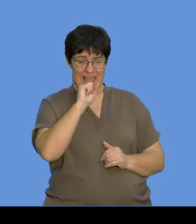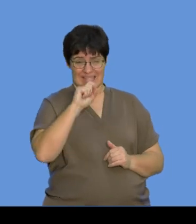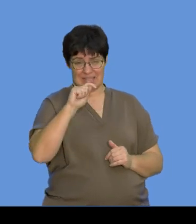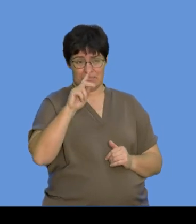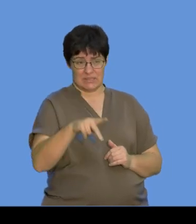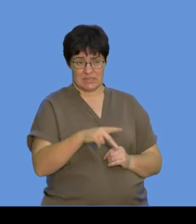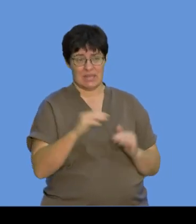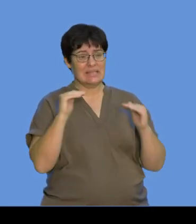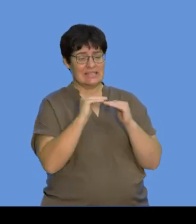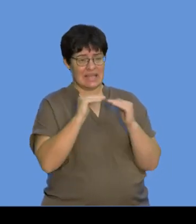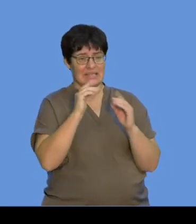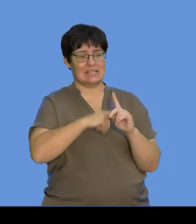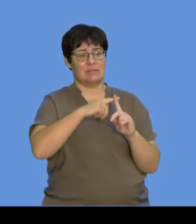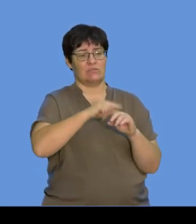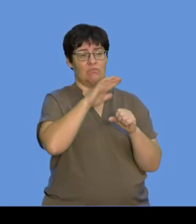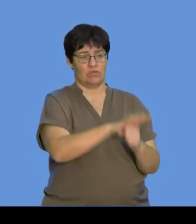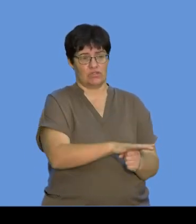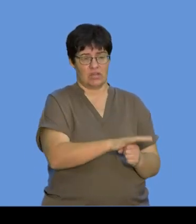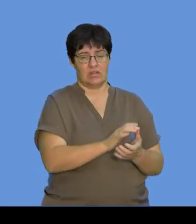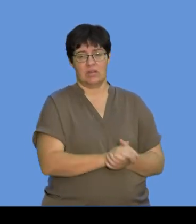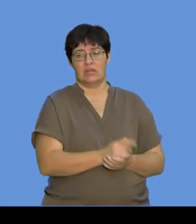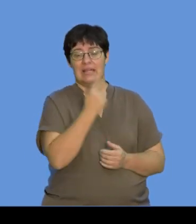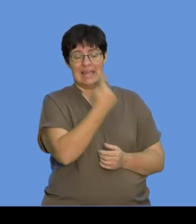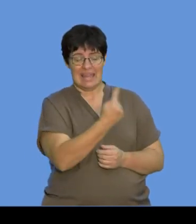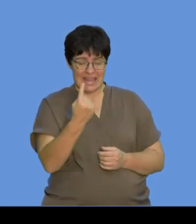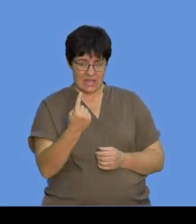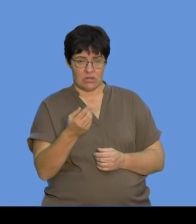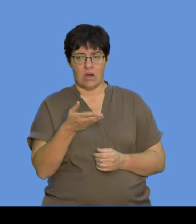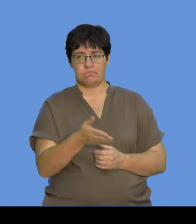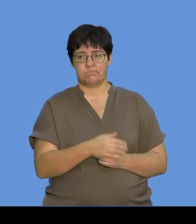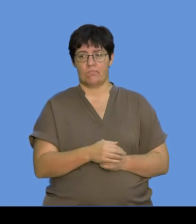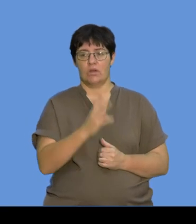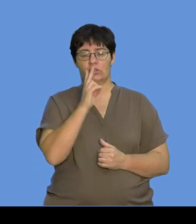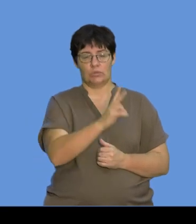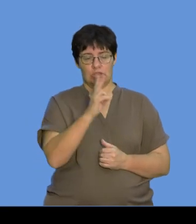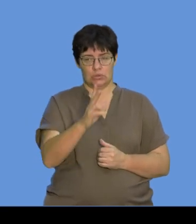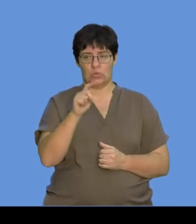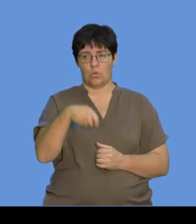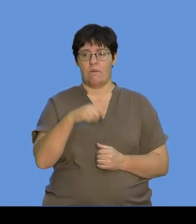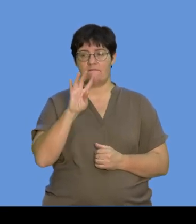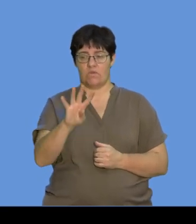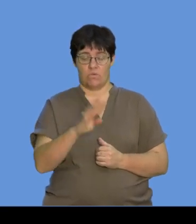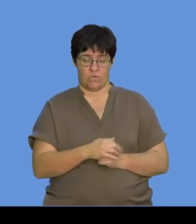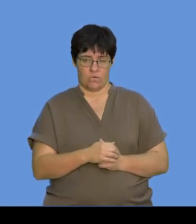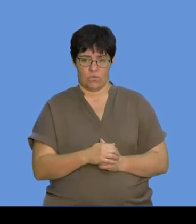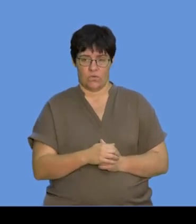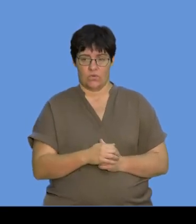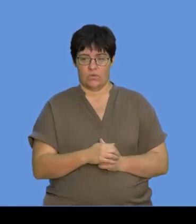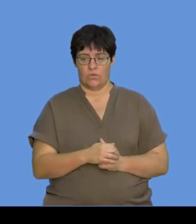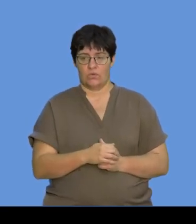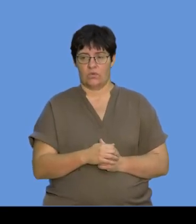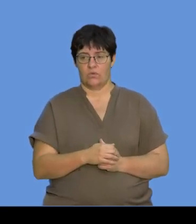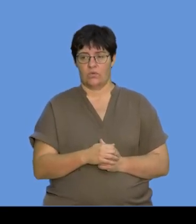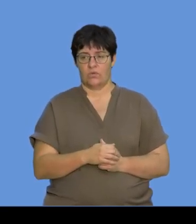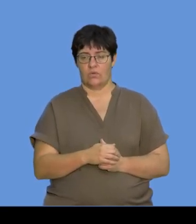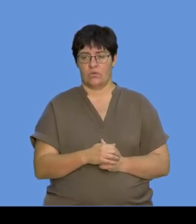at standard temperature and pressure, we know each mole will occupy 22,4, right? So we are